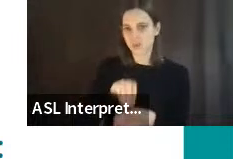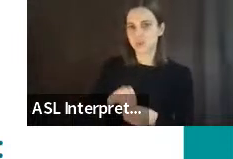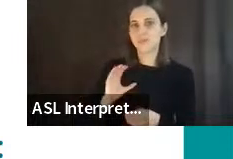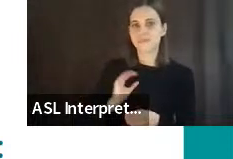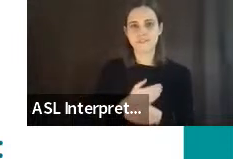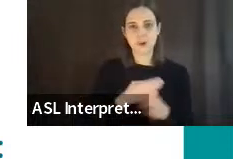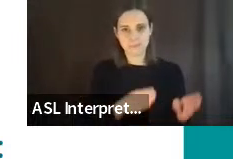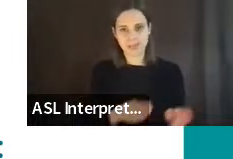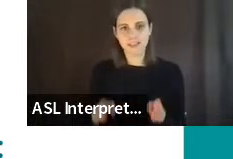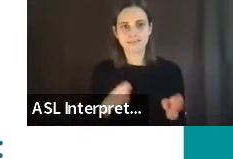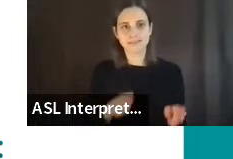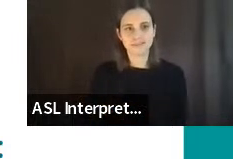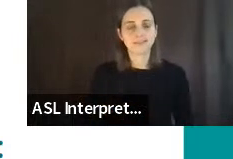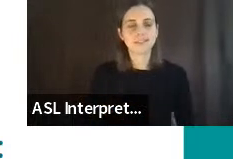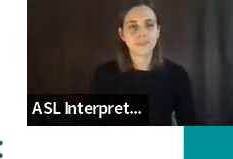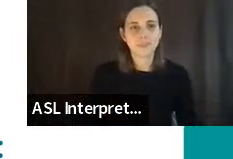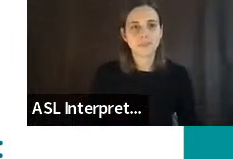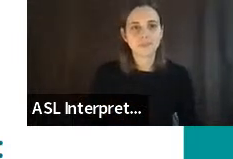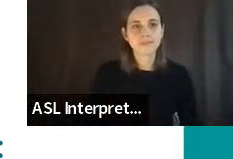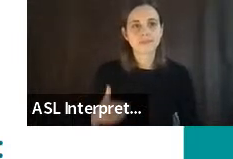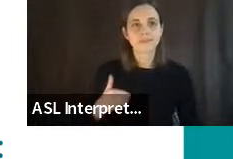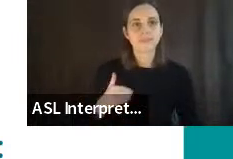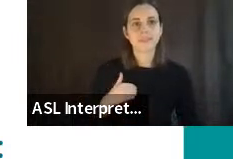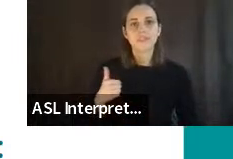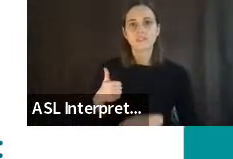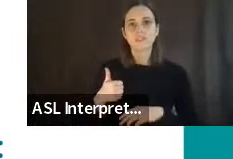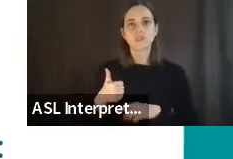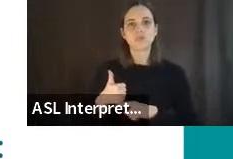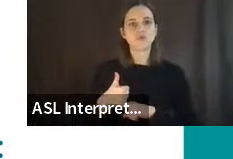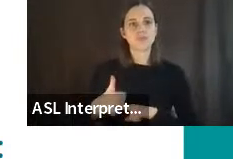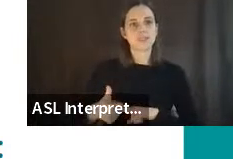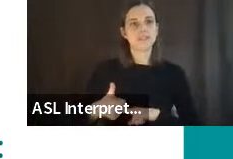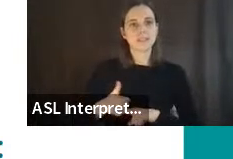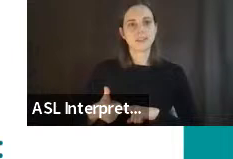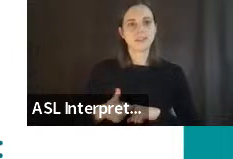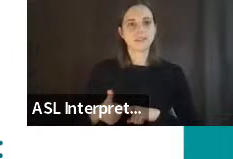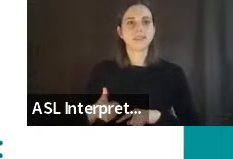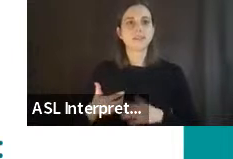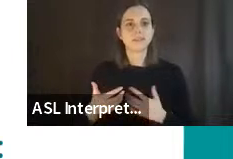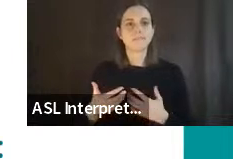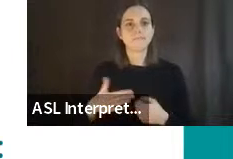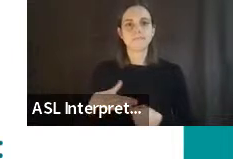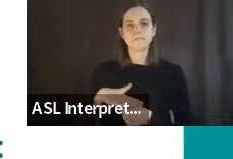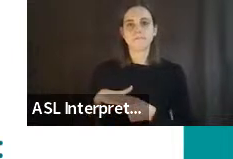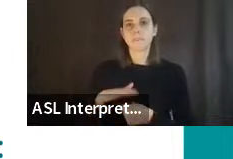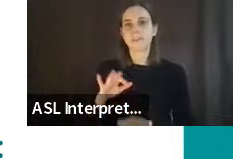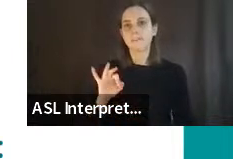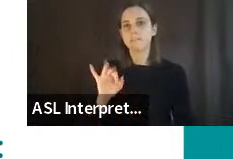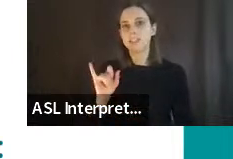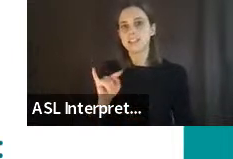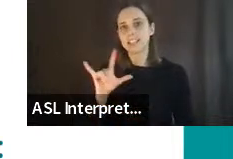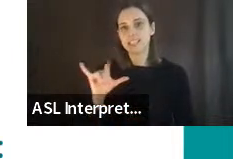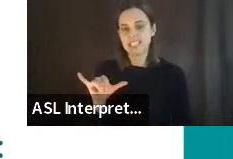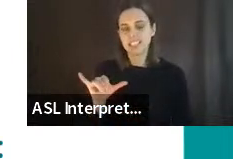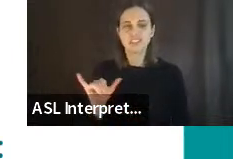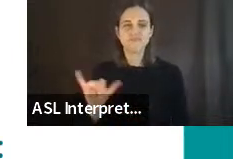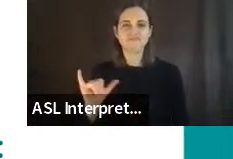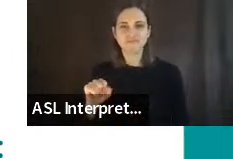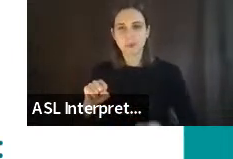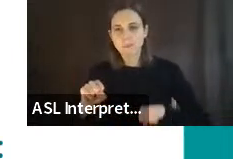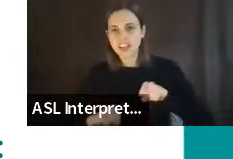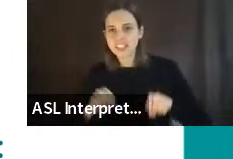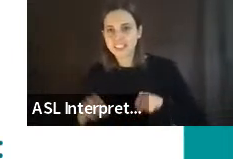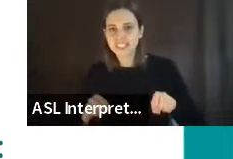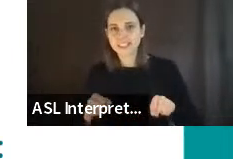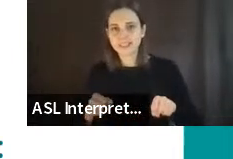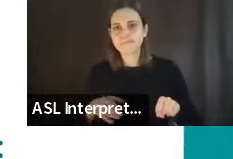We got limited active transportation facilities. We got about 4 feet of bike and ped kind of shoulders, kind of systems across